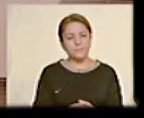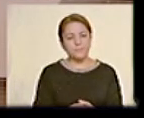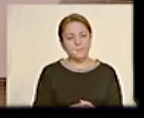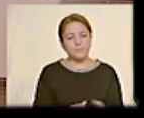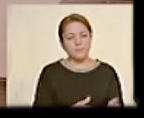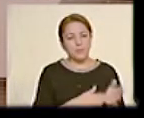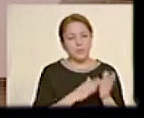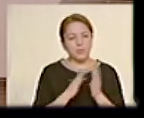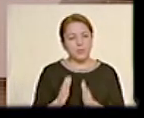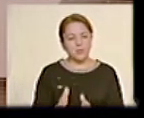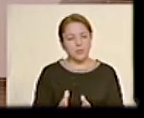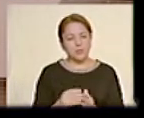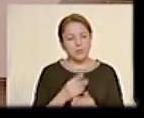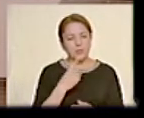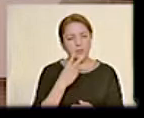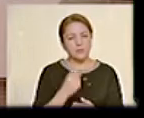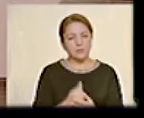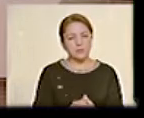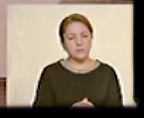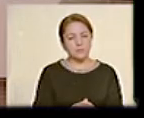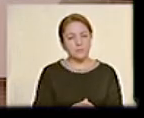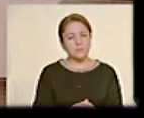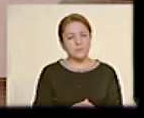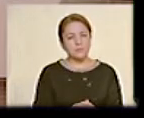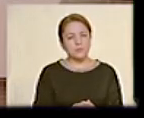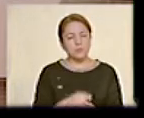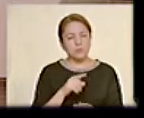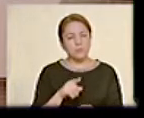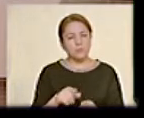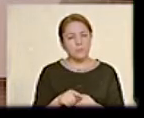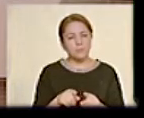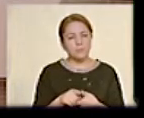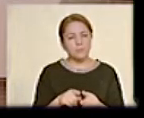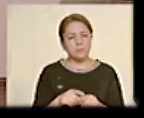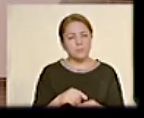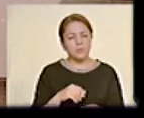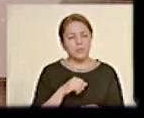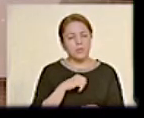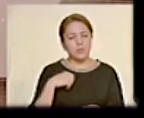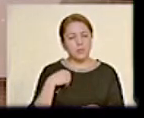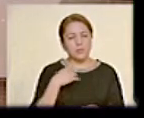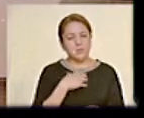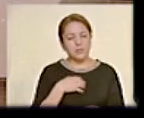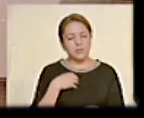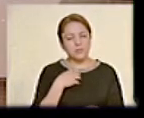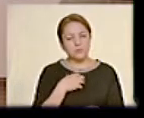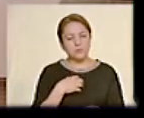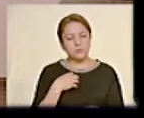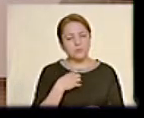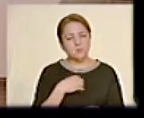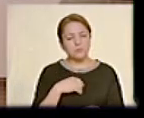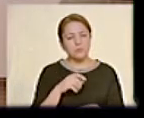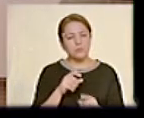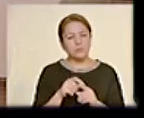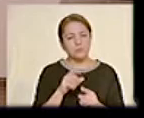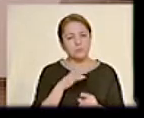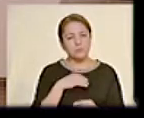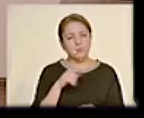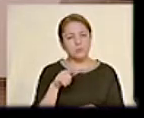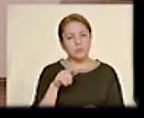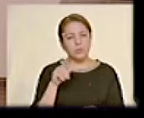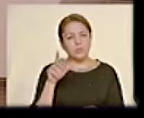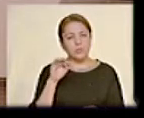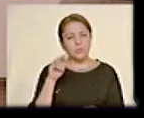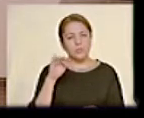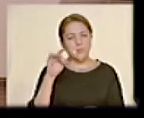Keyingi tushunchalarga to'xtalib o'tadigan bo'lsak, bu ham eng asosiy tushunchalardan biri bo'lib, ular gipermatn